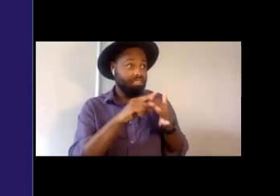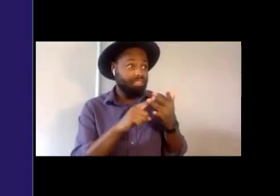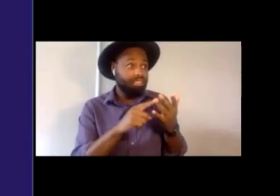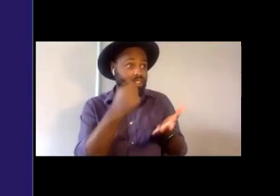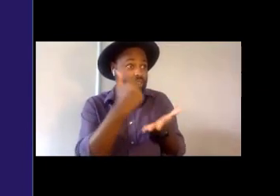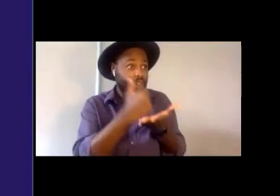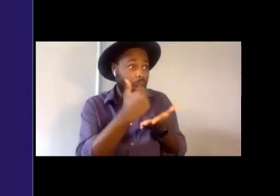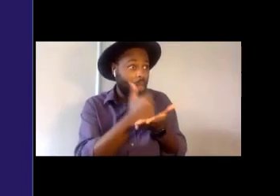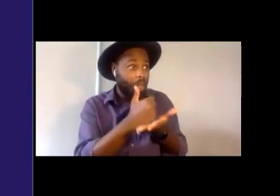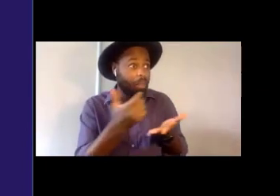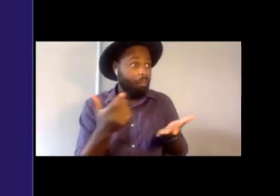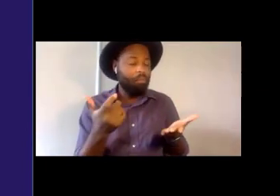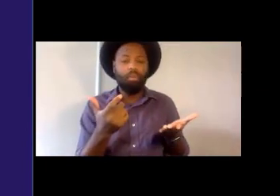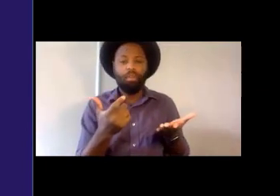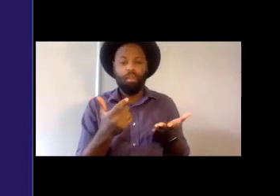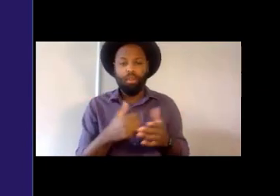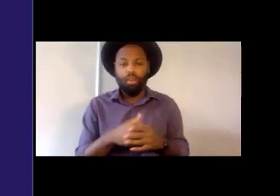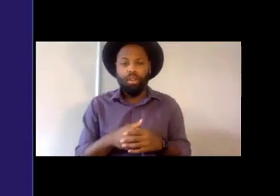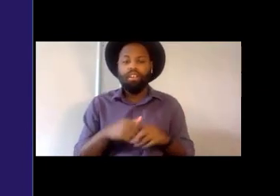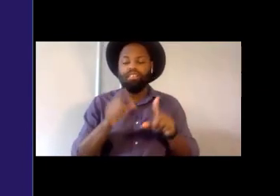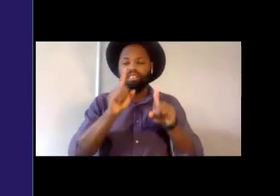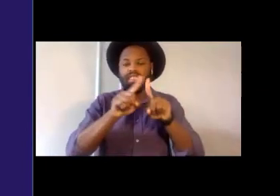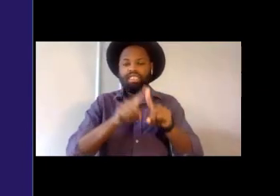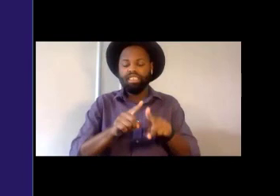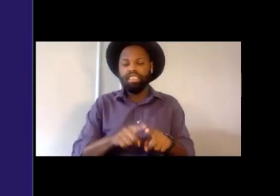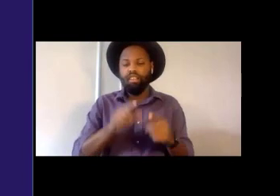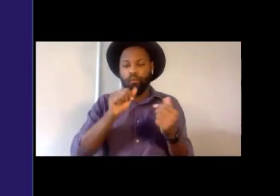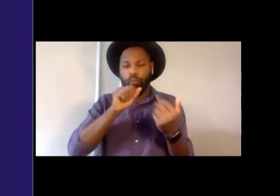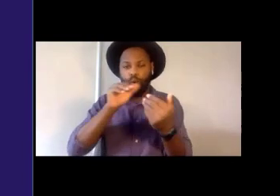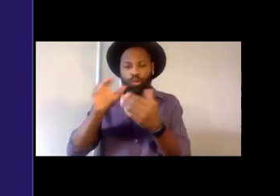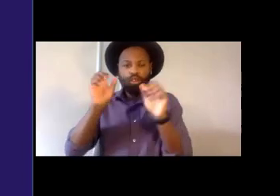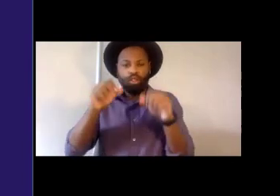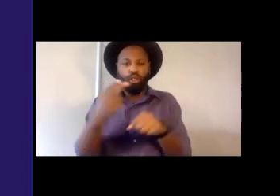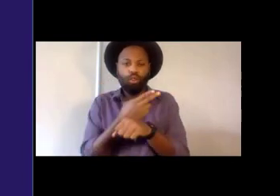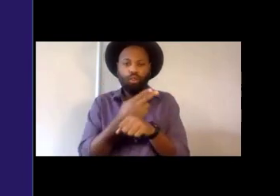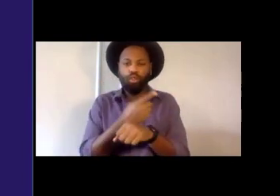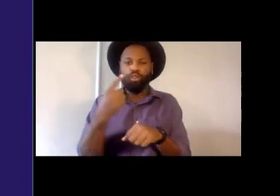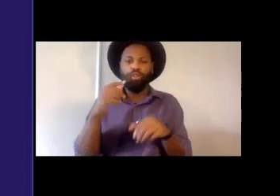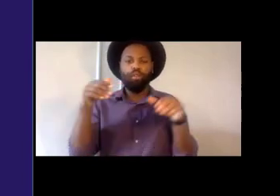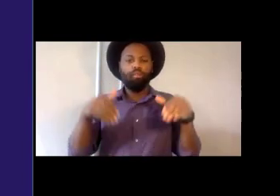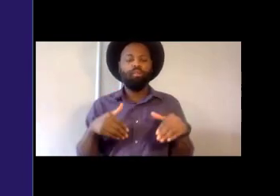a bunch of different tactics that can be used in bystander intervention, and you can find more at the iHollaback site.